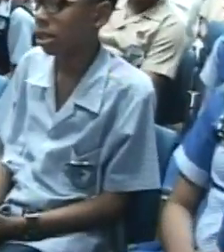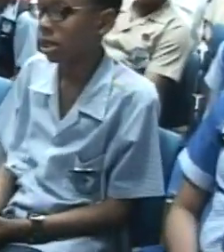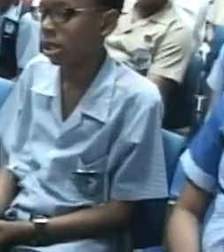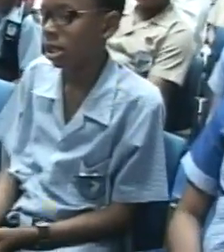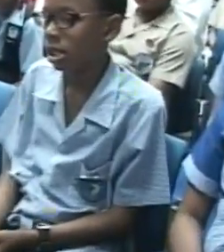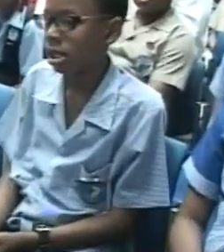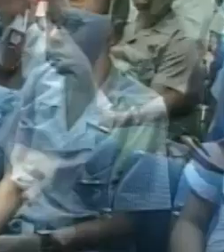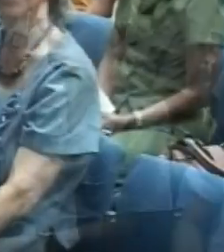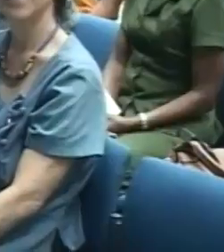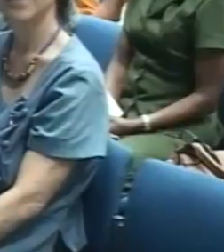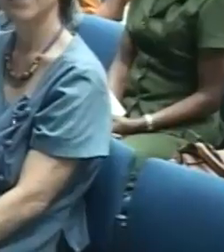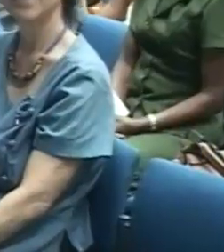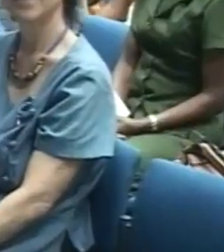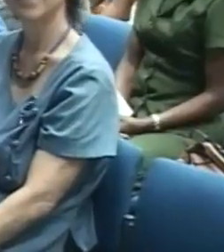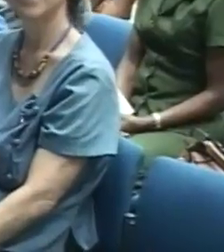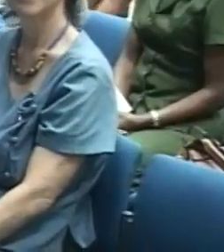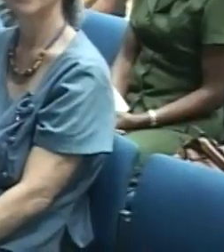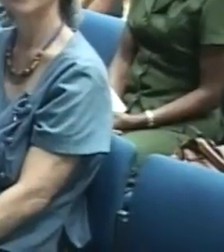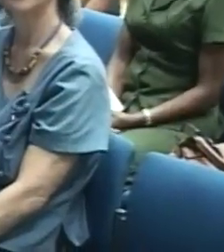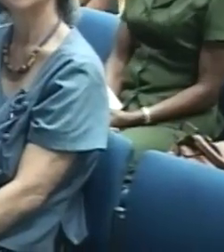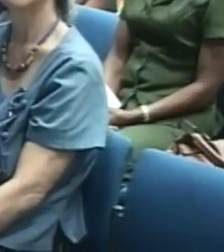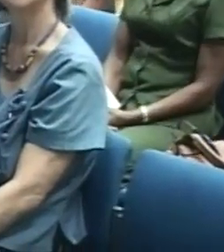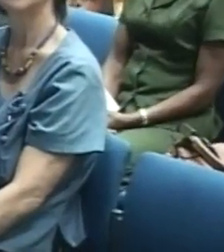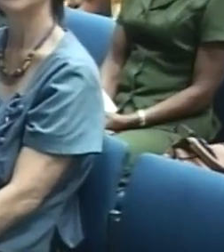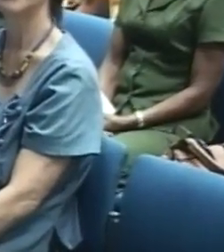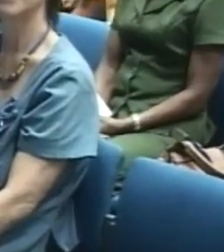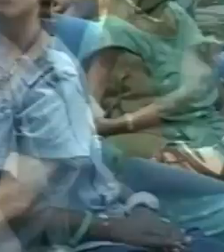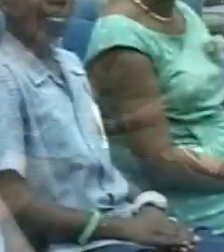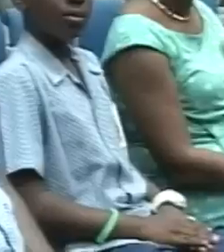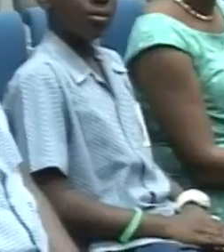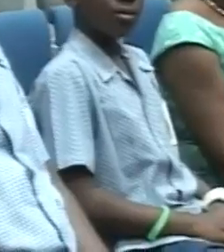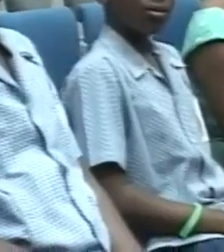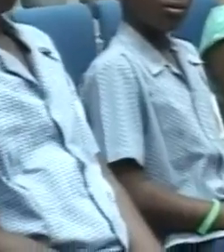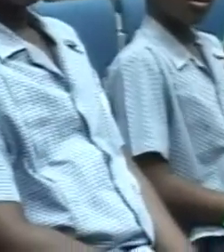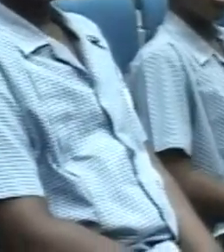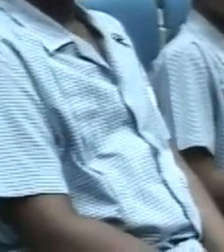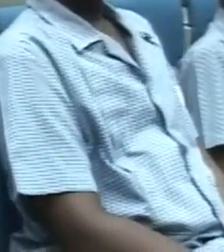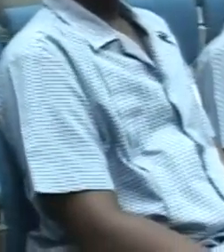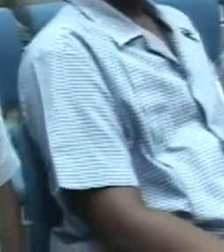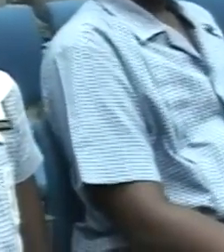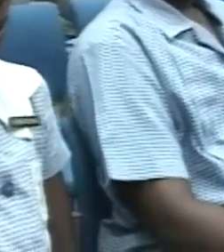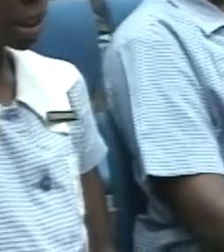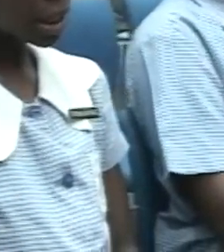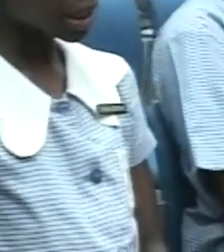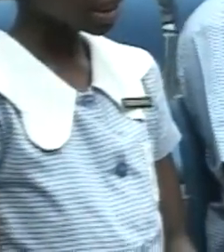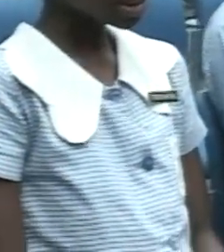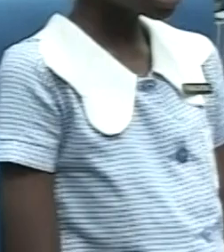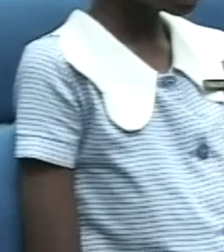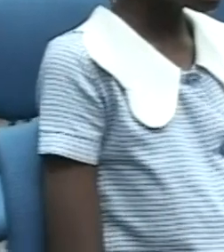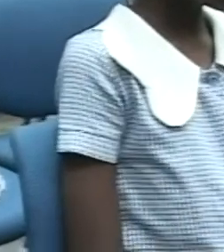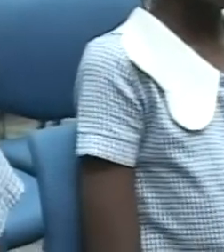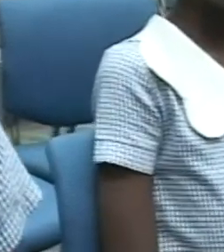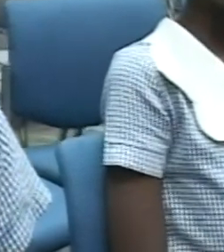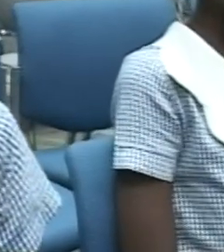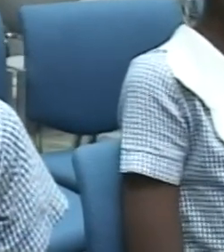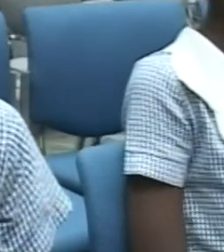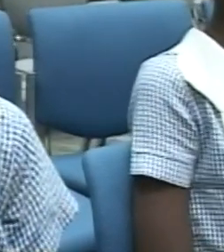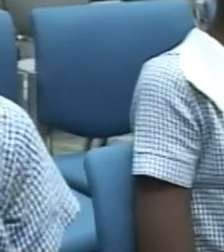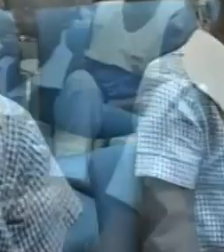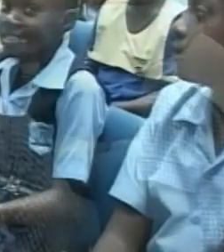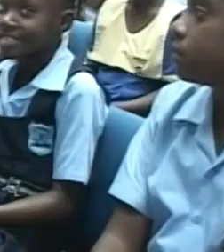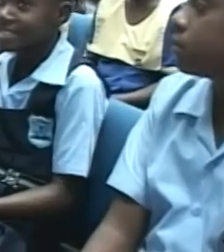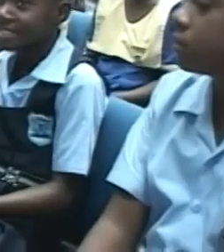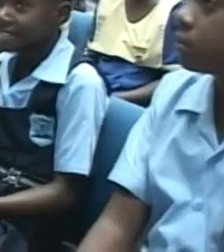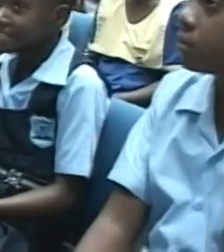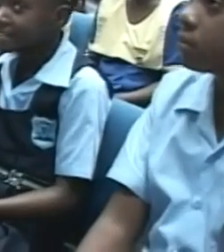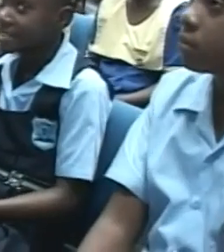Brathwaite says Barbados has signed on to the UN Convention on the Rights of the Child, which speaks to the elimination of corporal punishment on